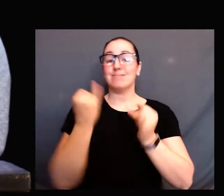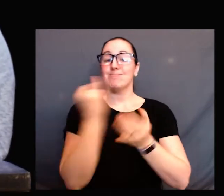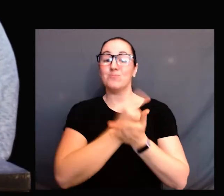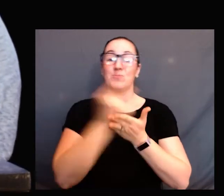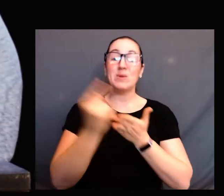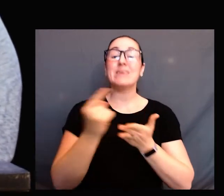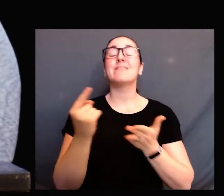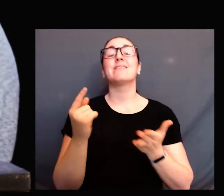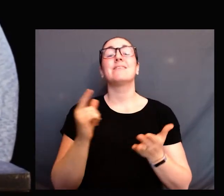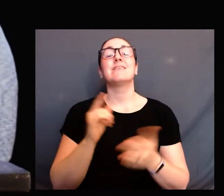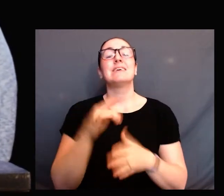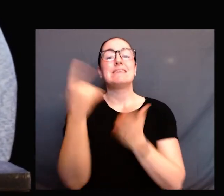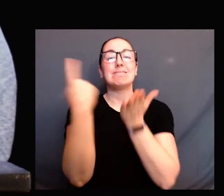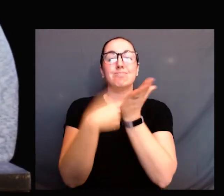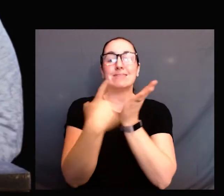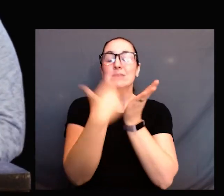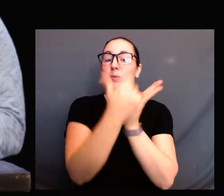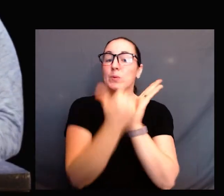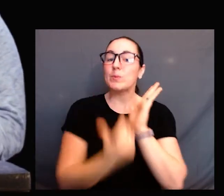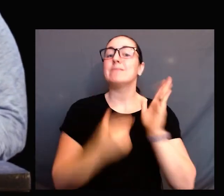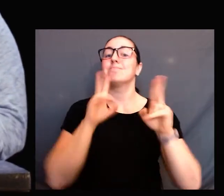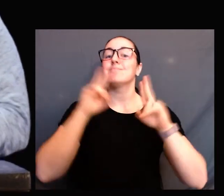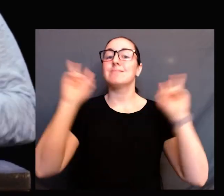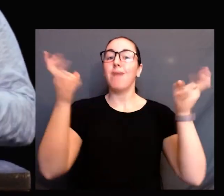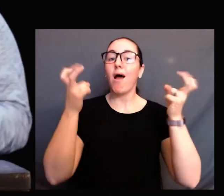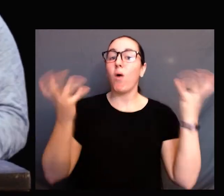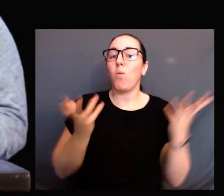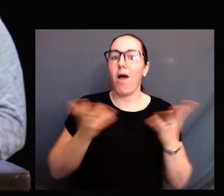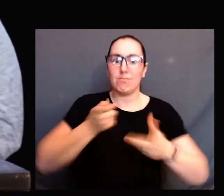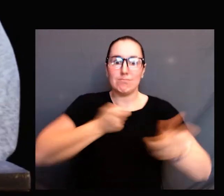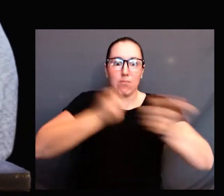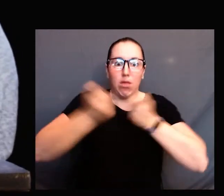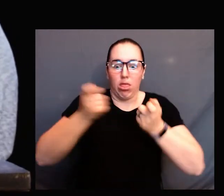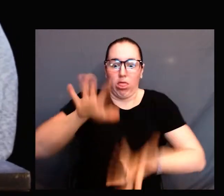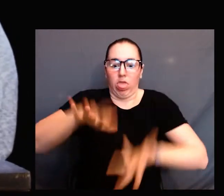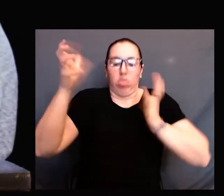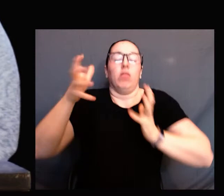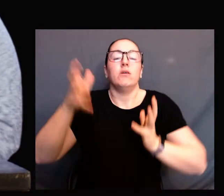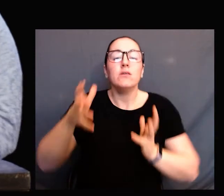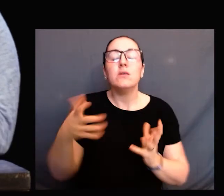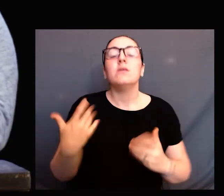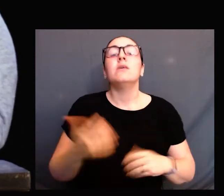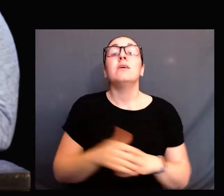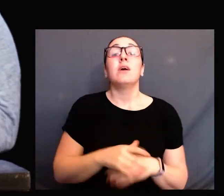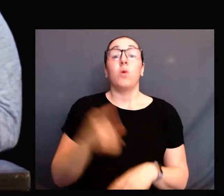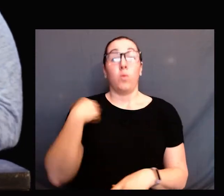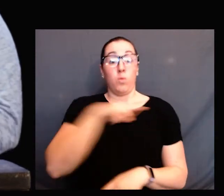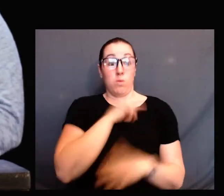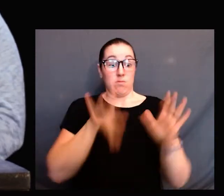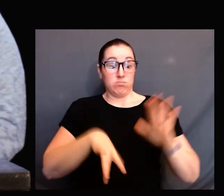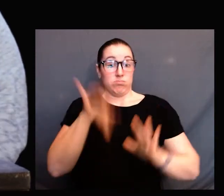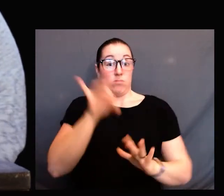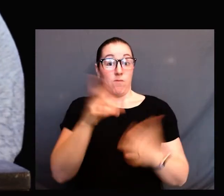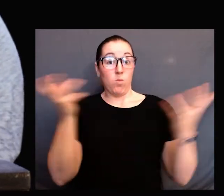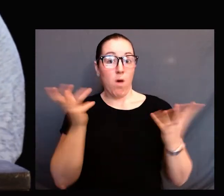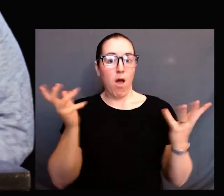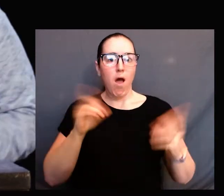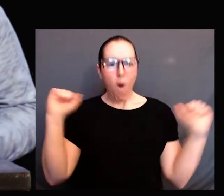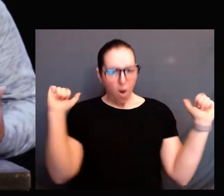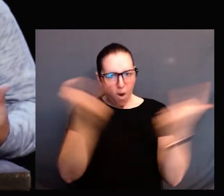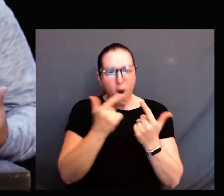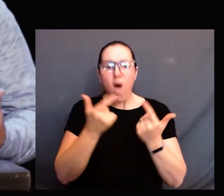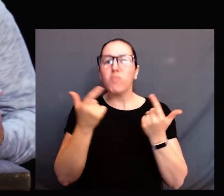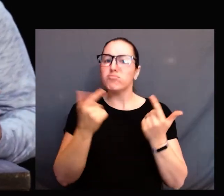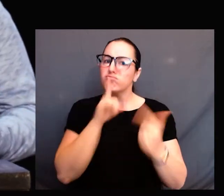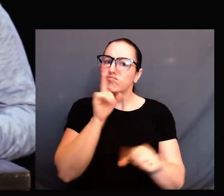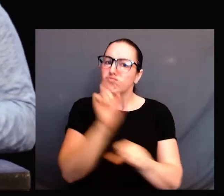this three-week series that we have simply titled Out of Control. And really what we've discovered throughout this series is that